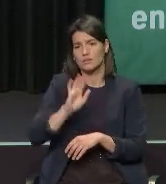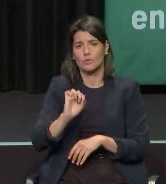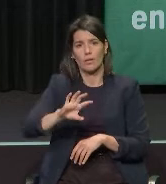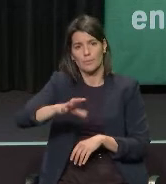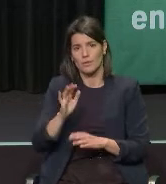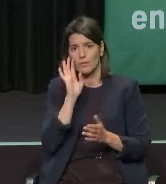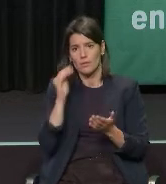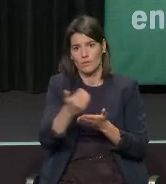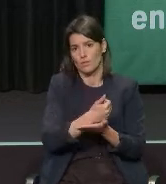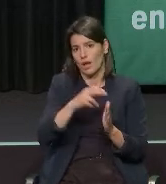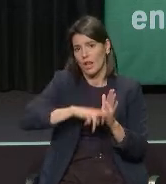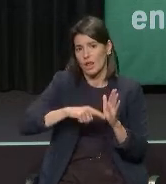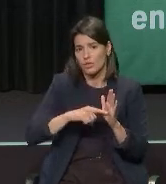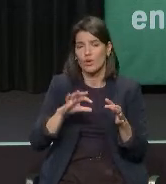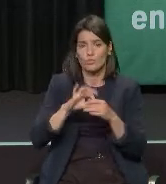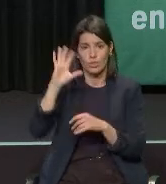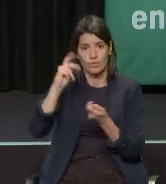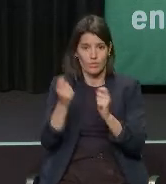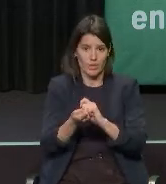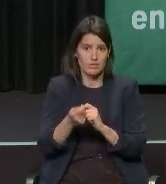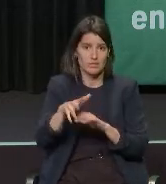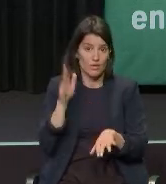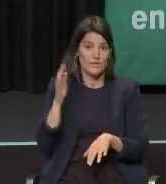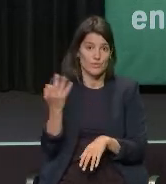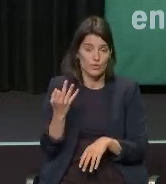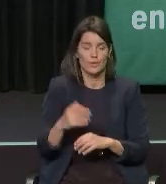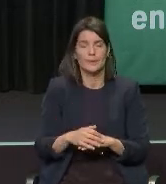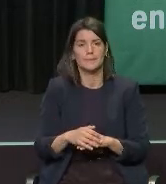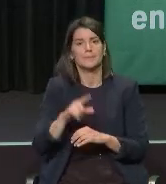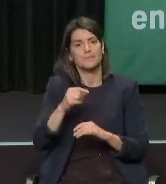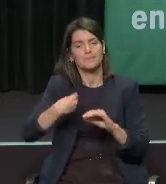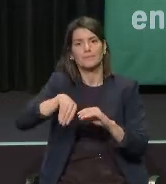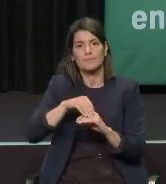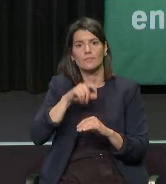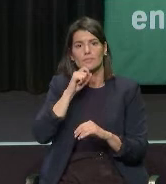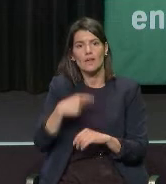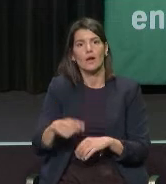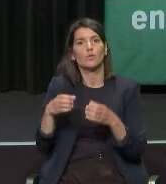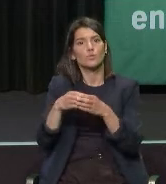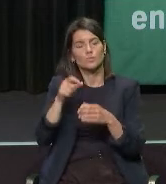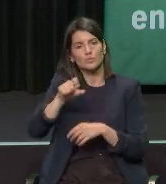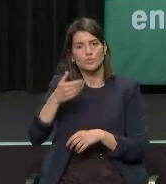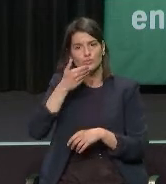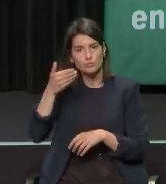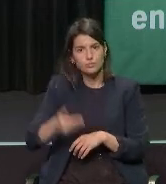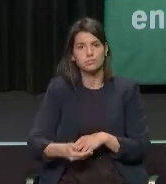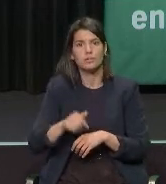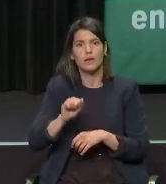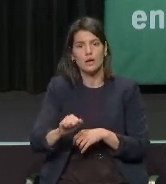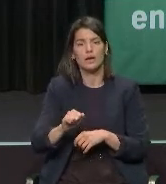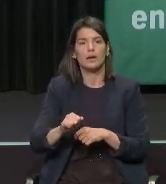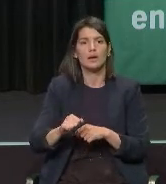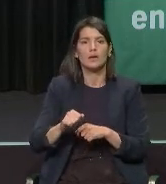the reporting to the Climate Change Convention. And in addition, we will have a group of expertise, LULUCF experts,